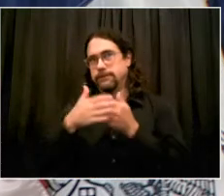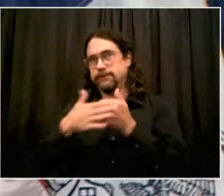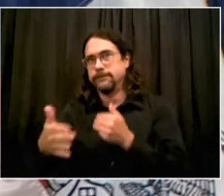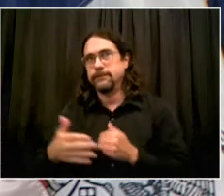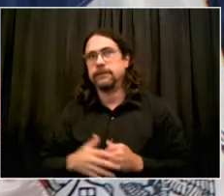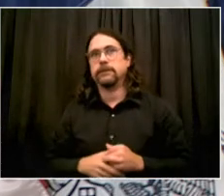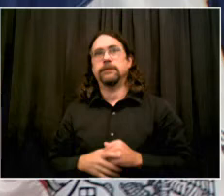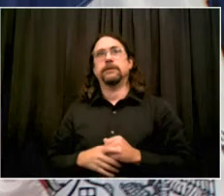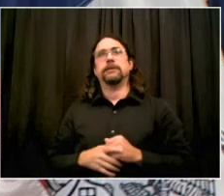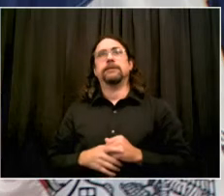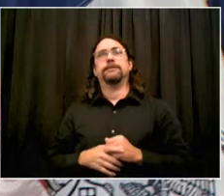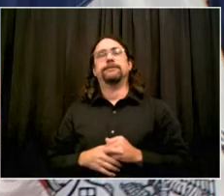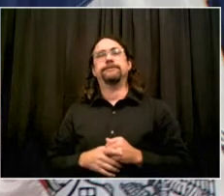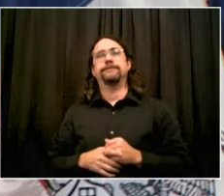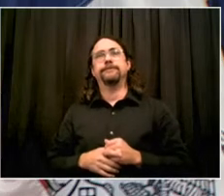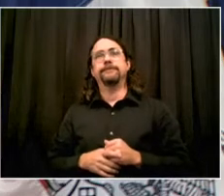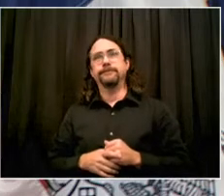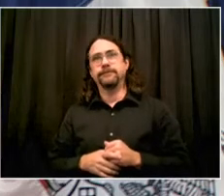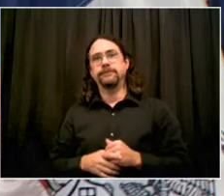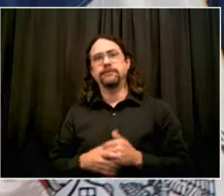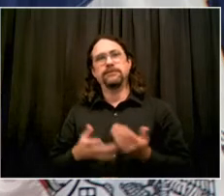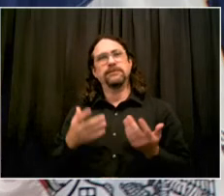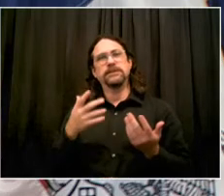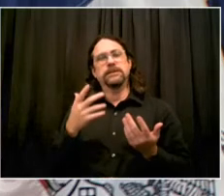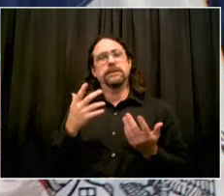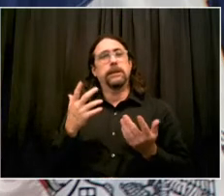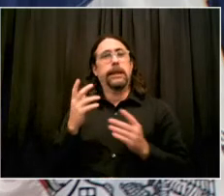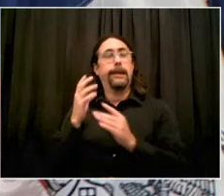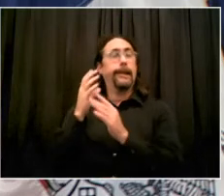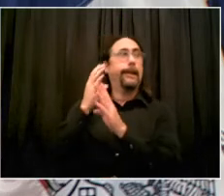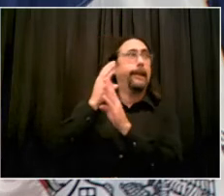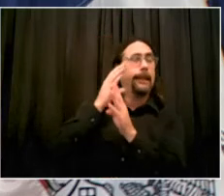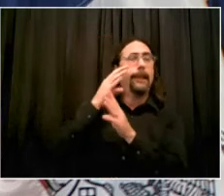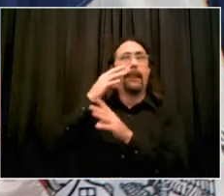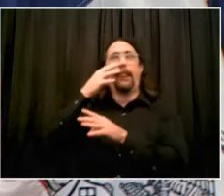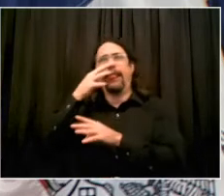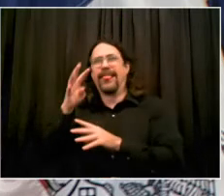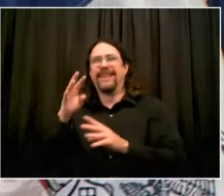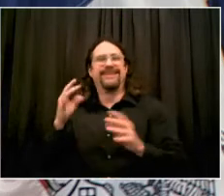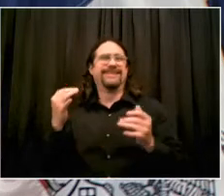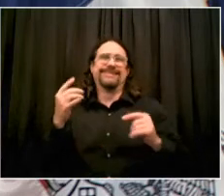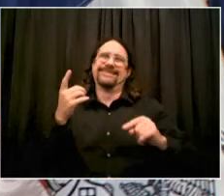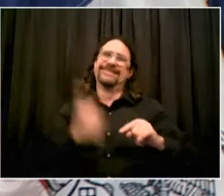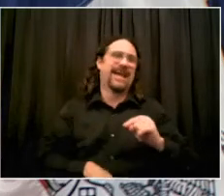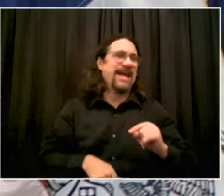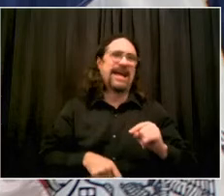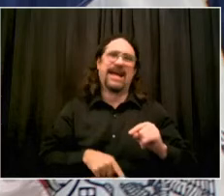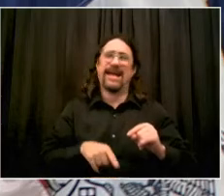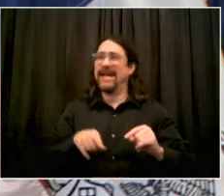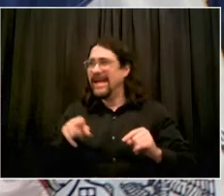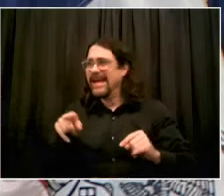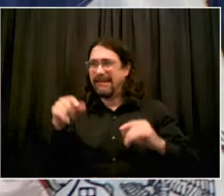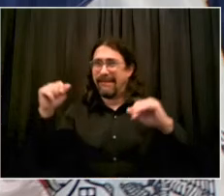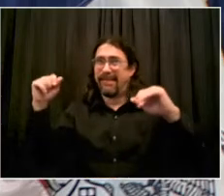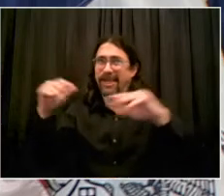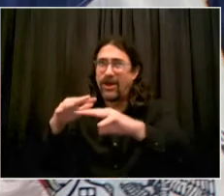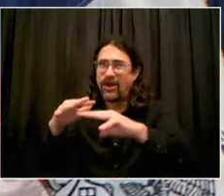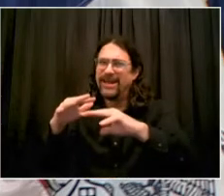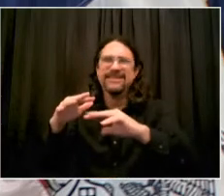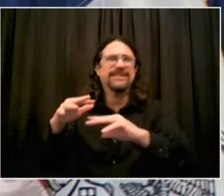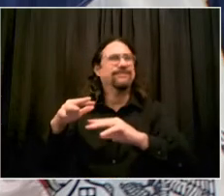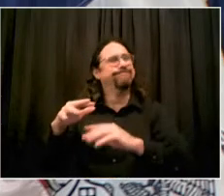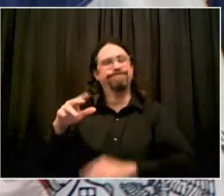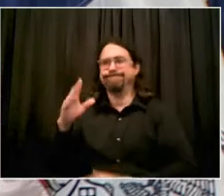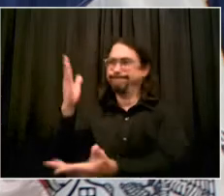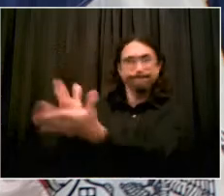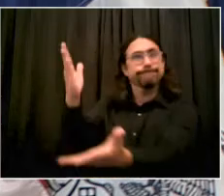have to close non-essential businesses. No one wants that to happen if it can be avoided. If it does have to happen, we would obviously try and target